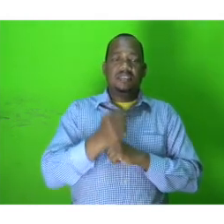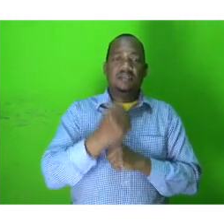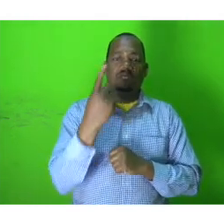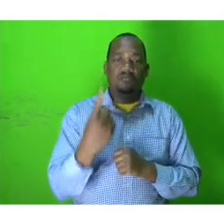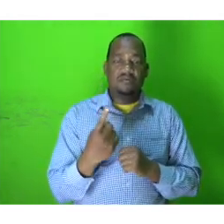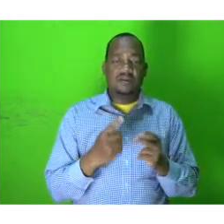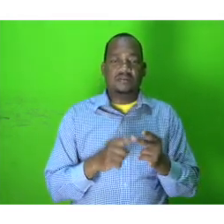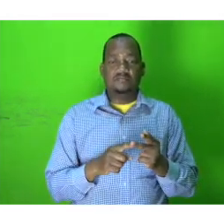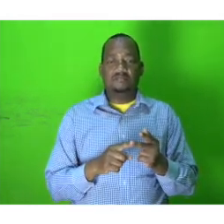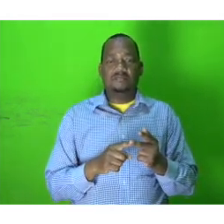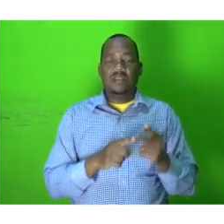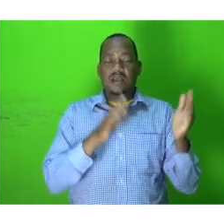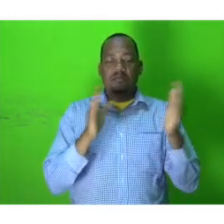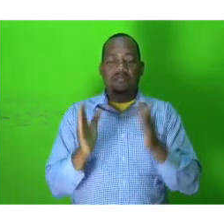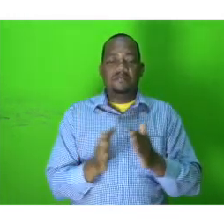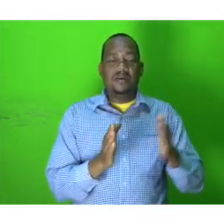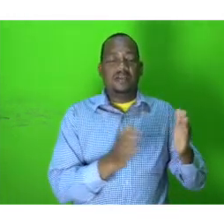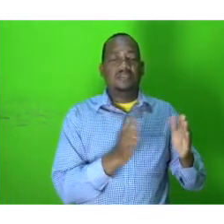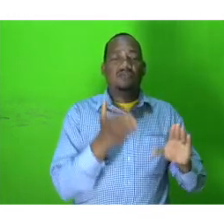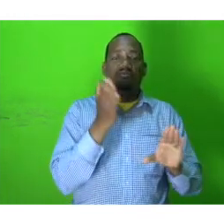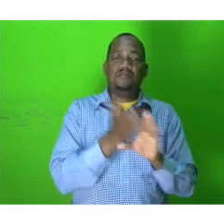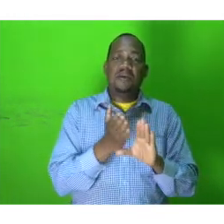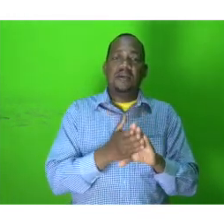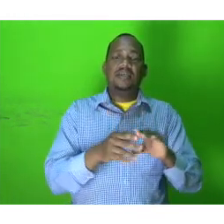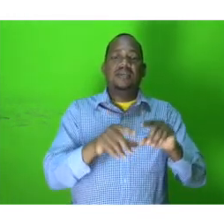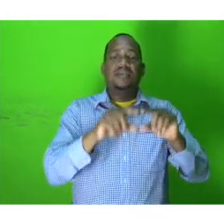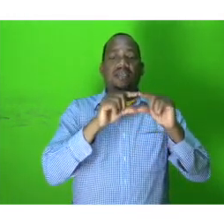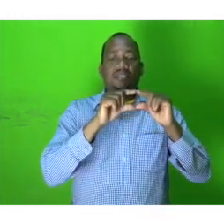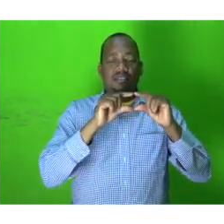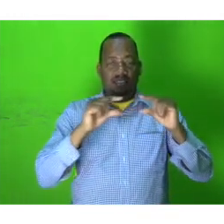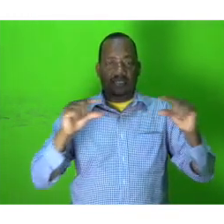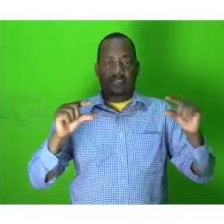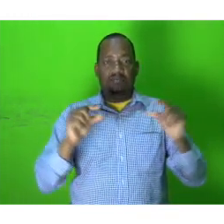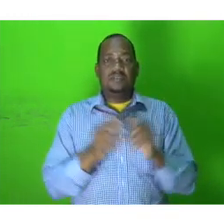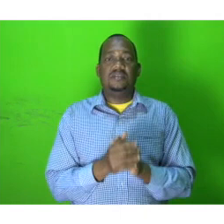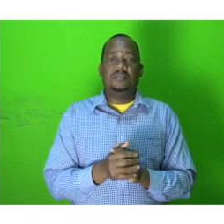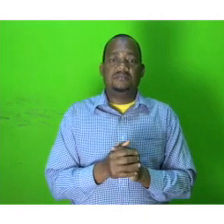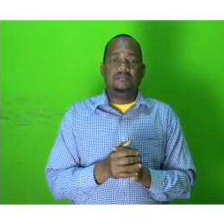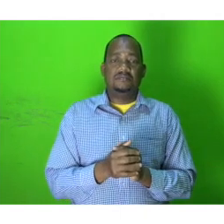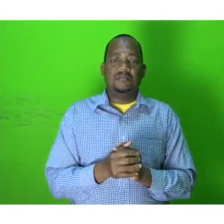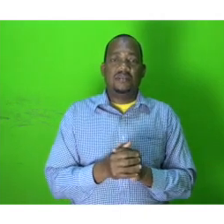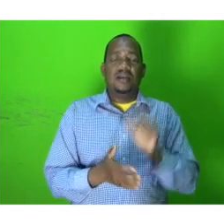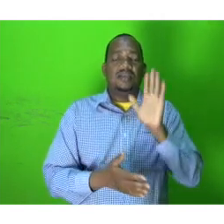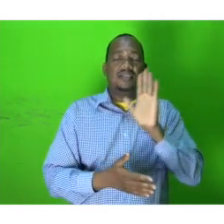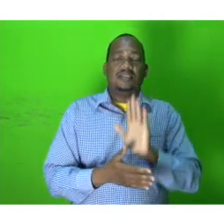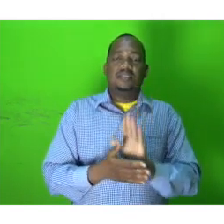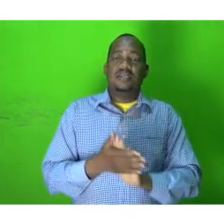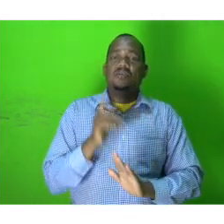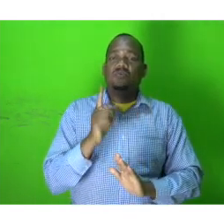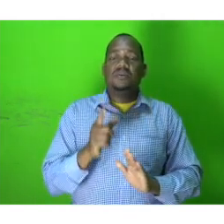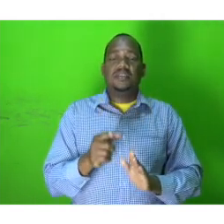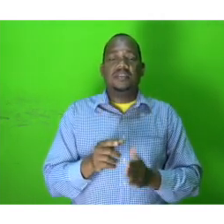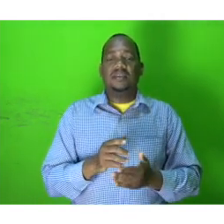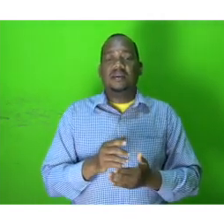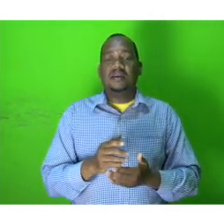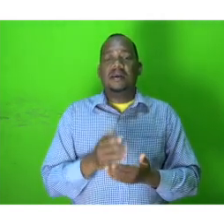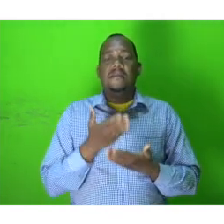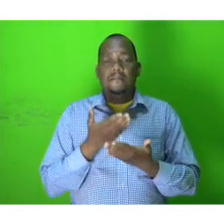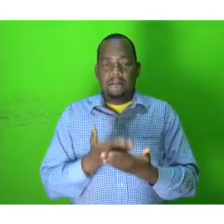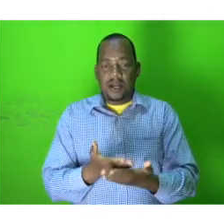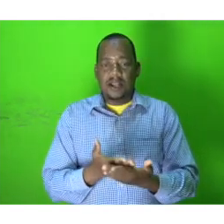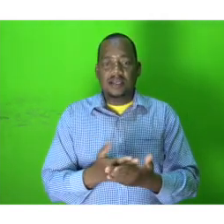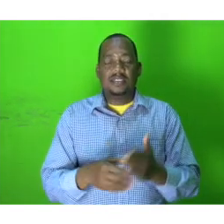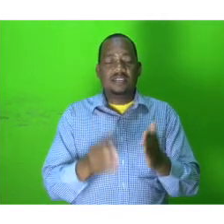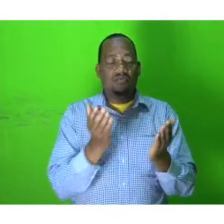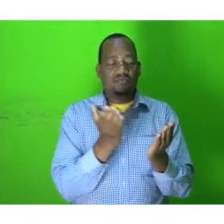1. Preparation of bank reconciliation statement, starting with balance as